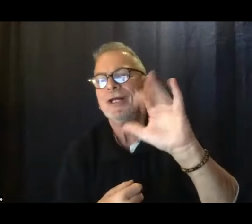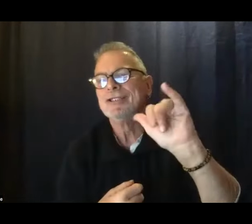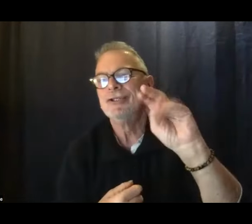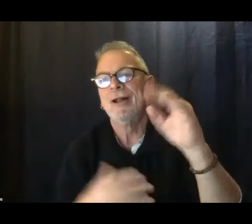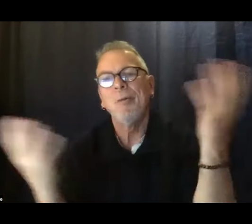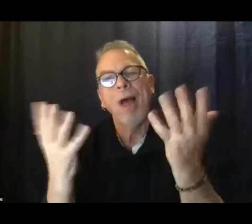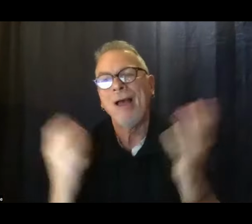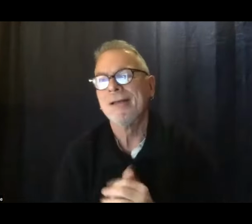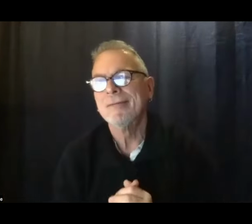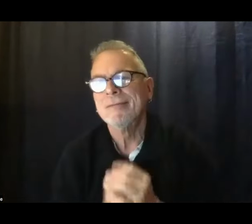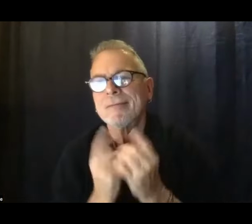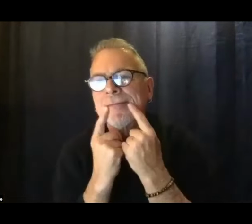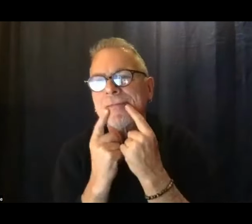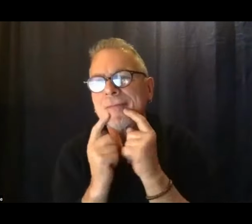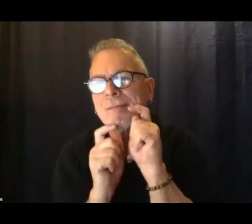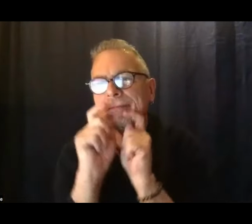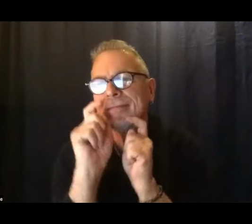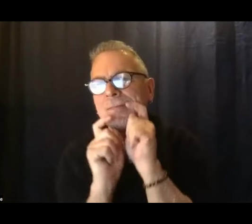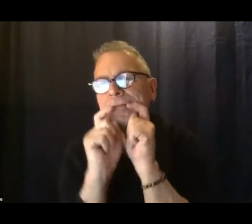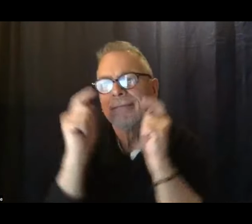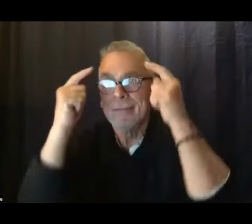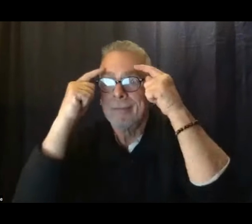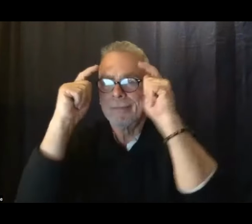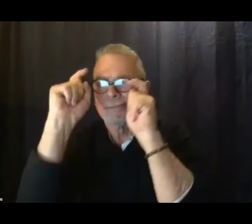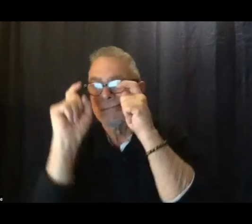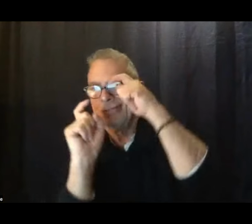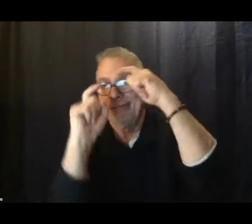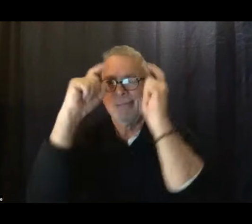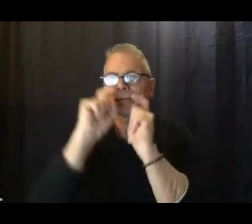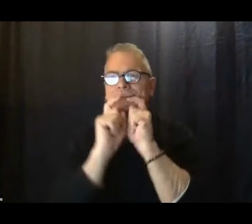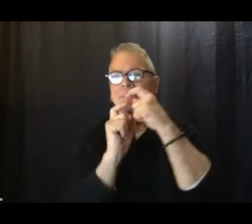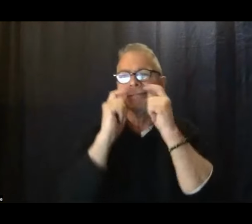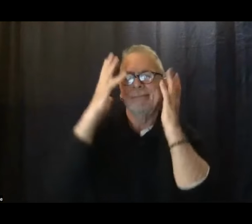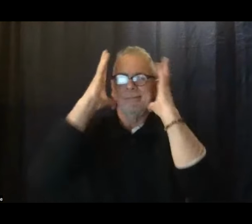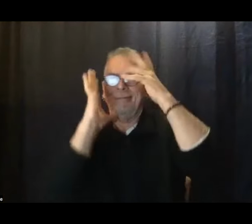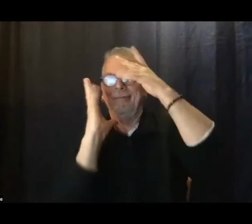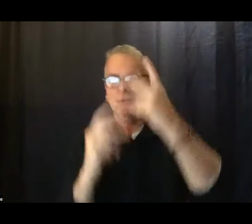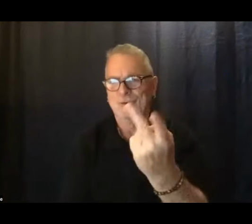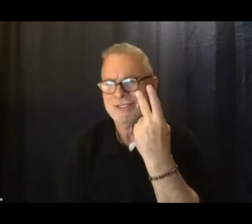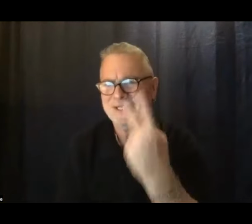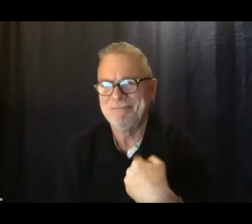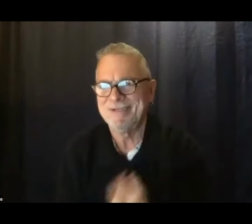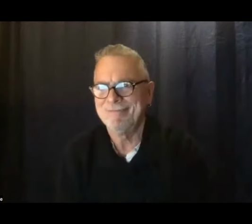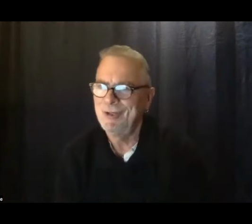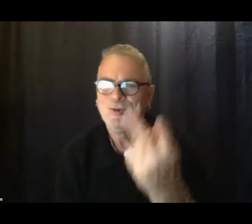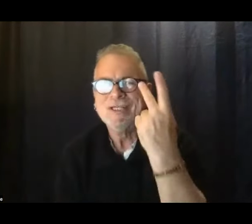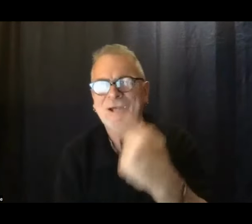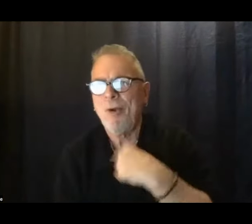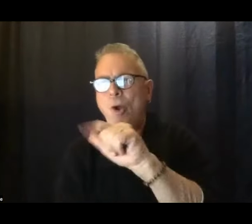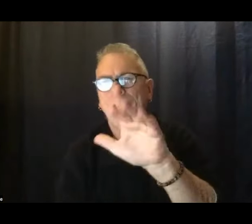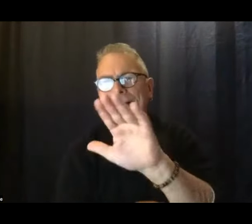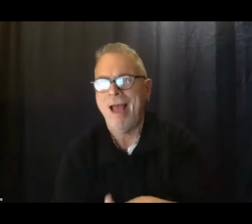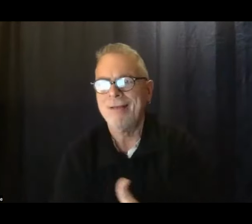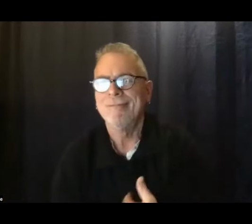absolutely critical for every single sign production moment in your mouth. And that's your non-manual signs, the